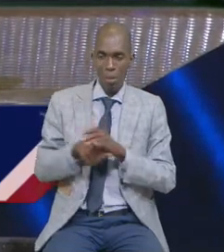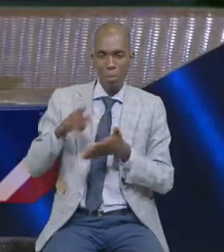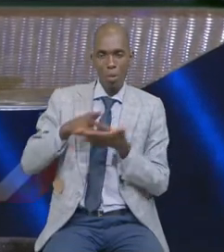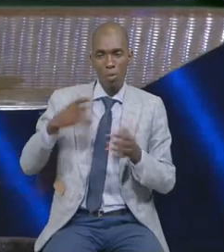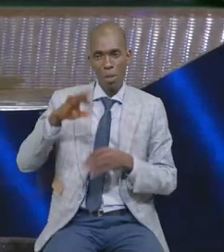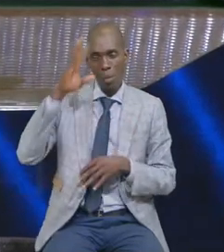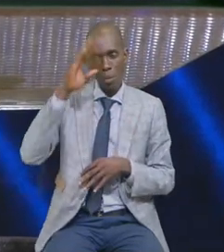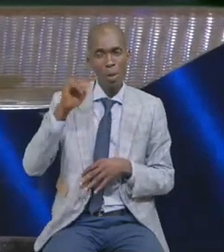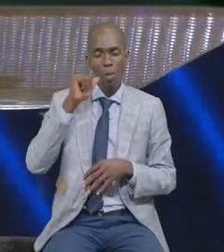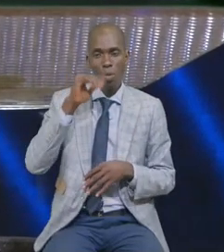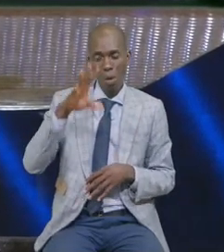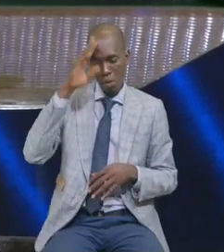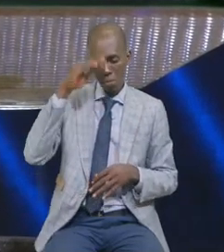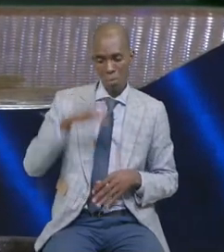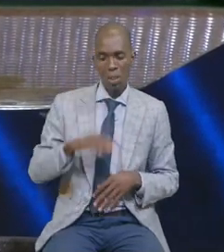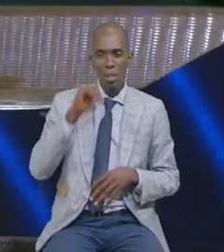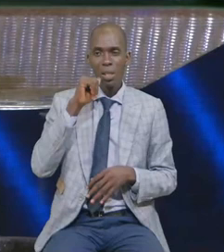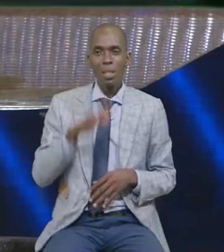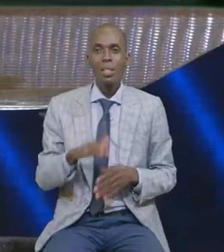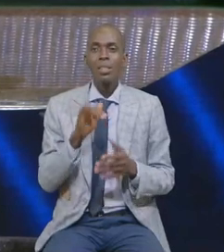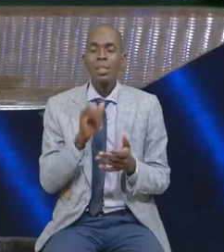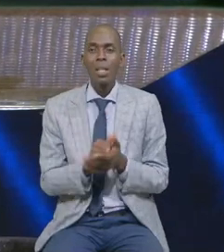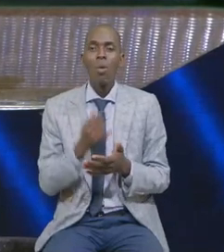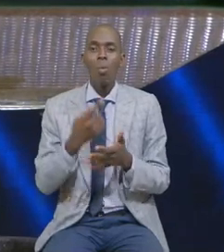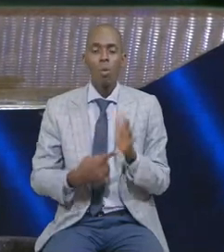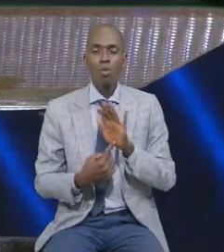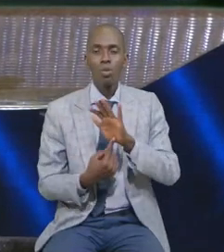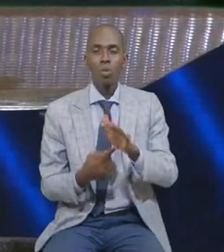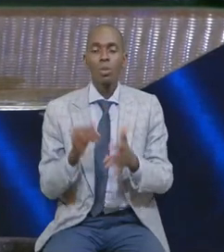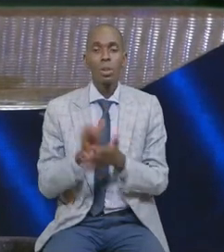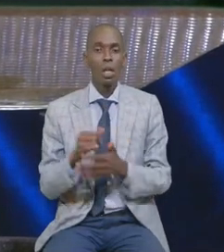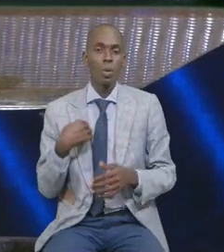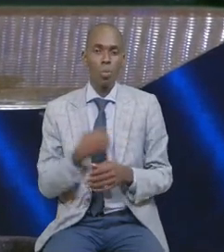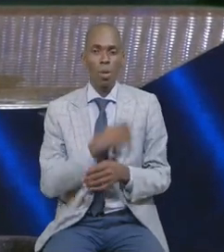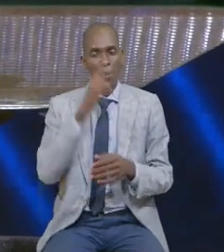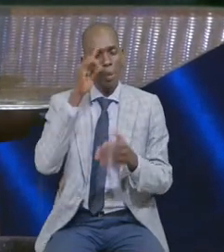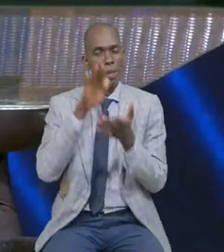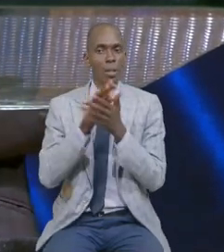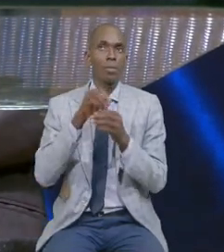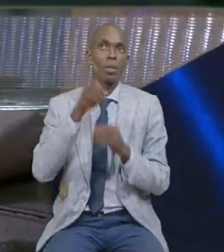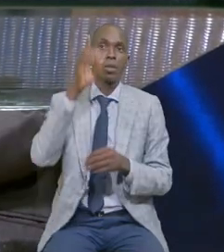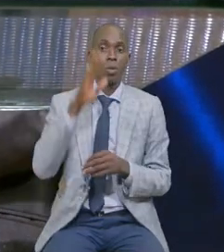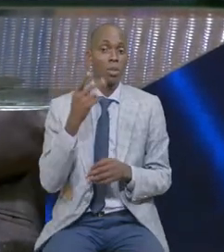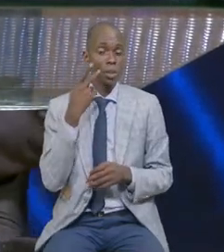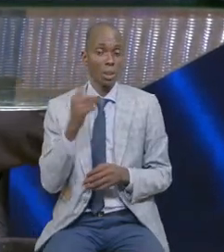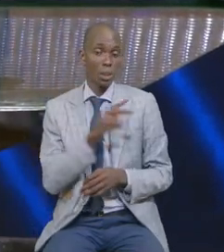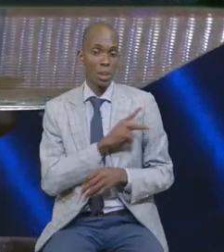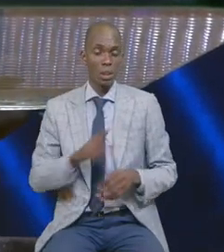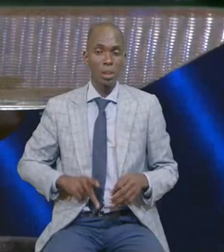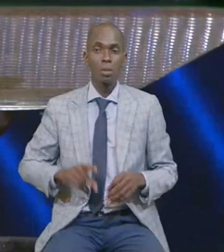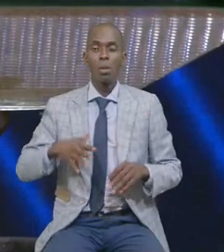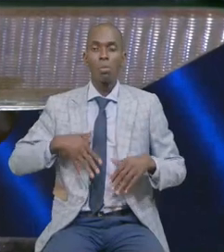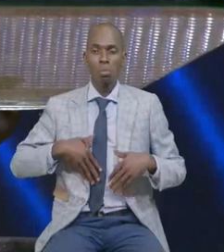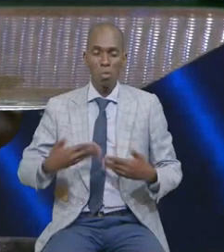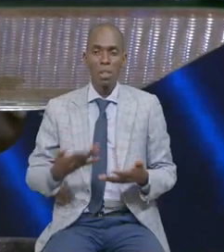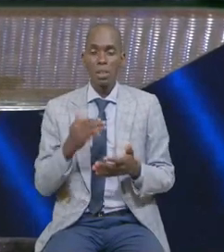of the boy, of the girl. That's what shows that we believe in God. But look at this. They profess that they know God, but